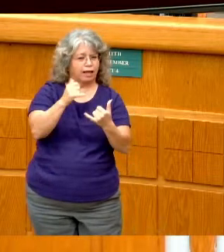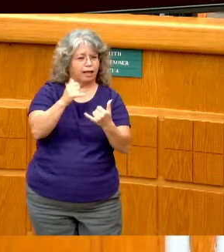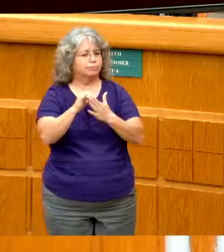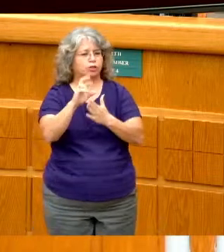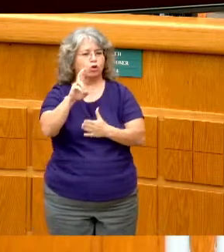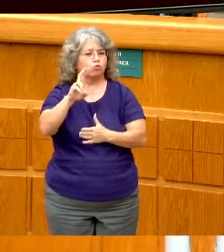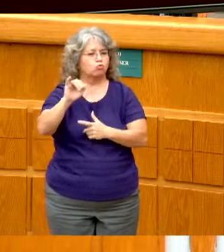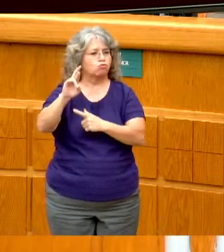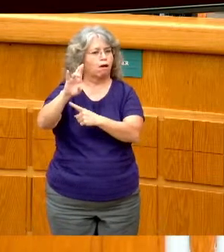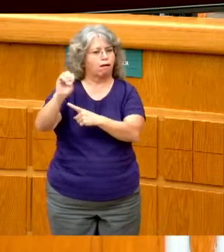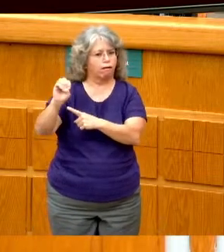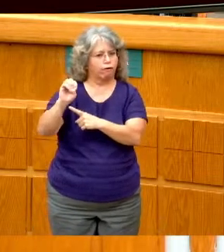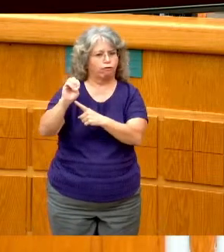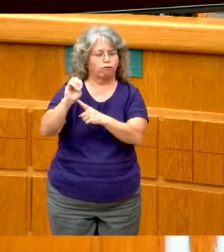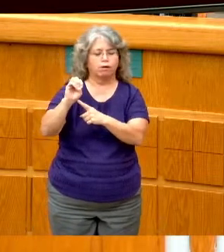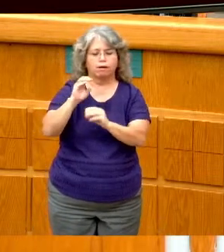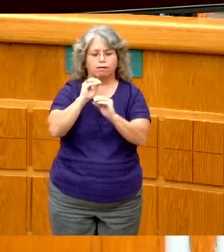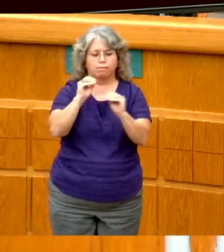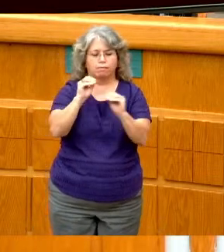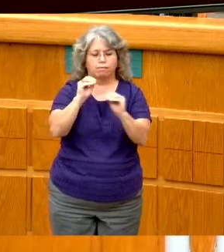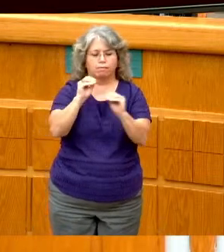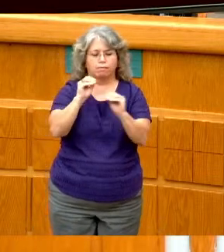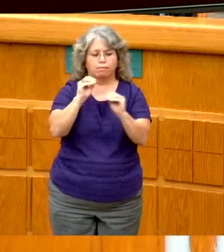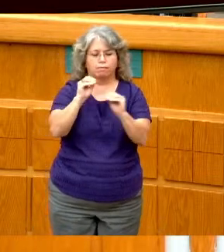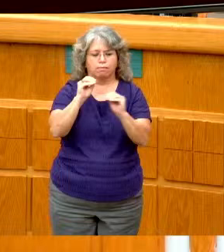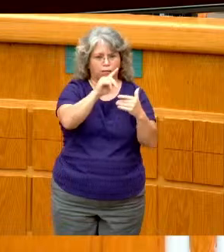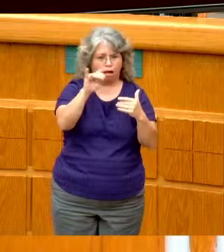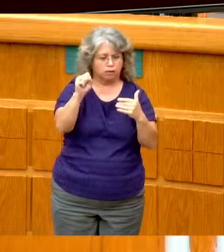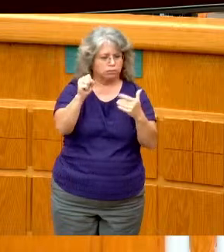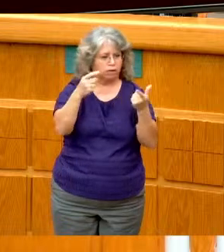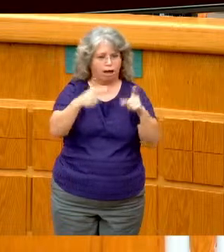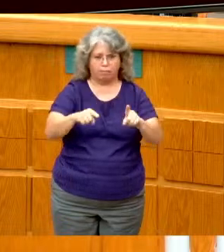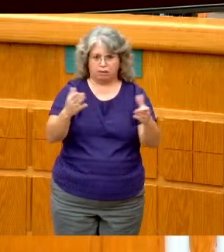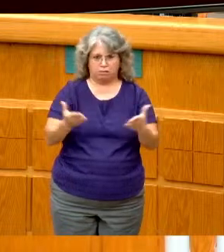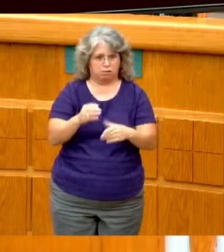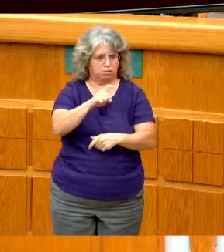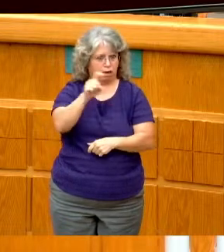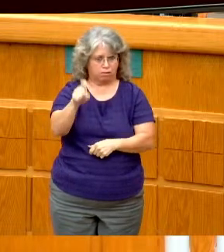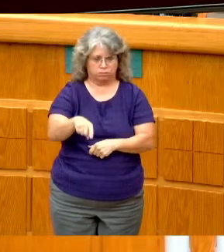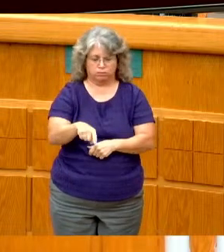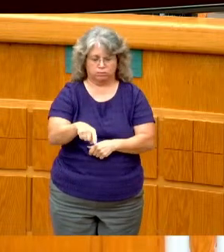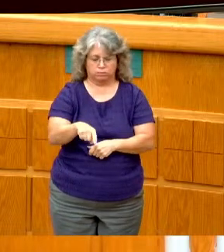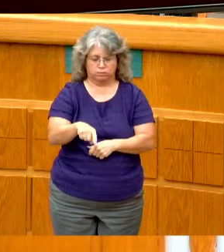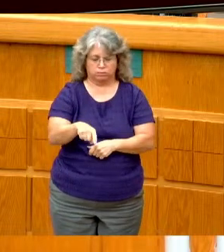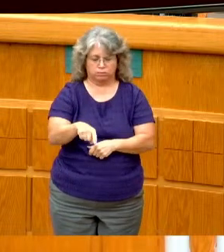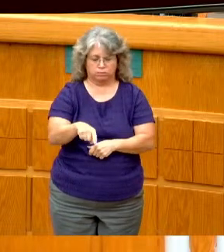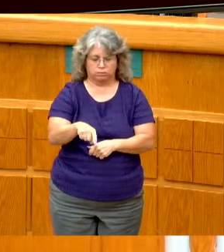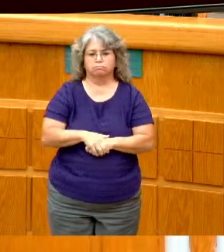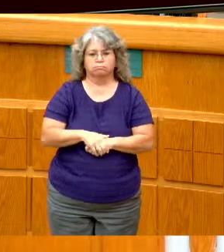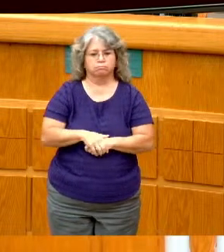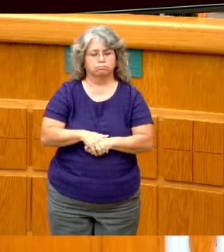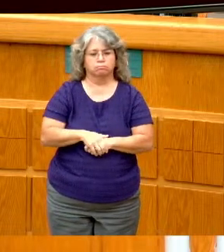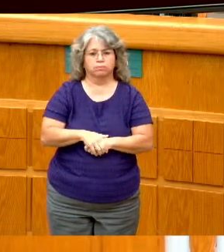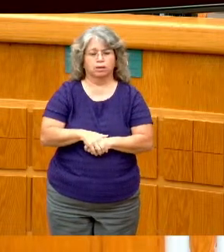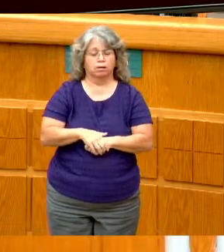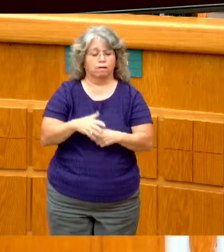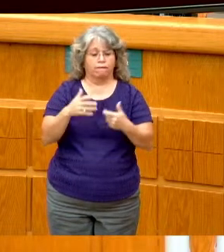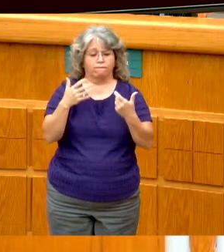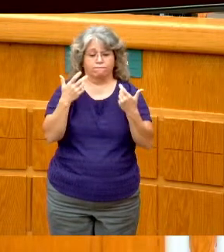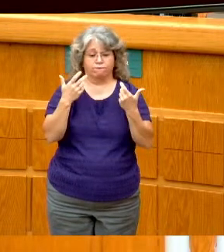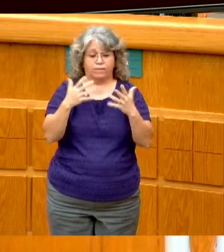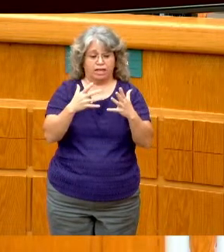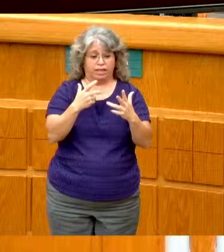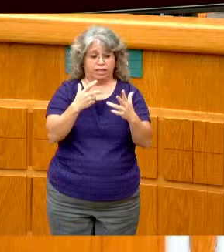cases of the blood clots reported at this time have occurred in Texas, where more than